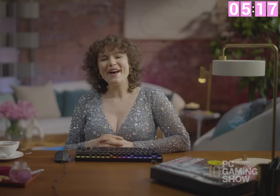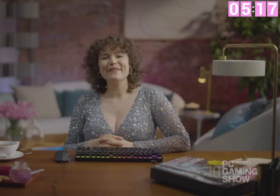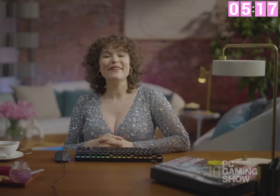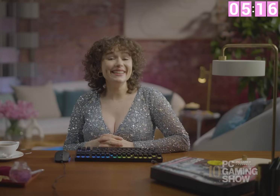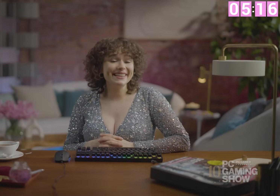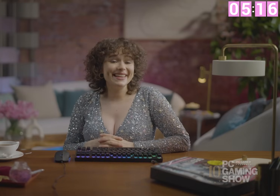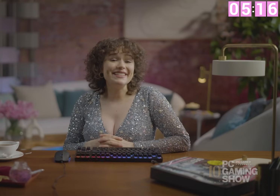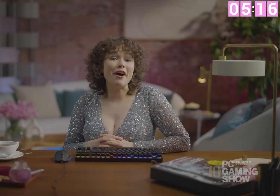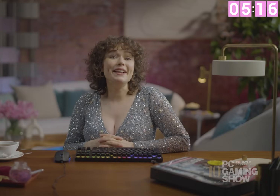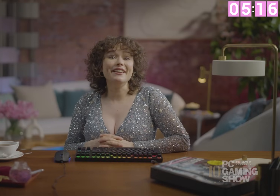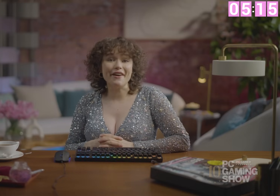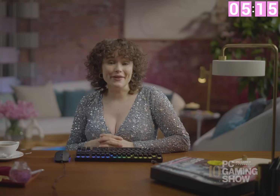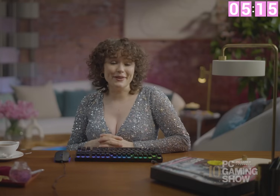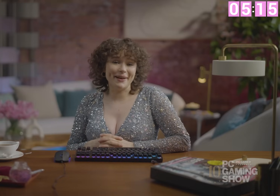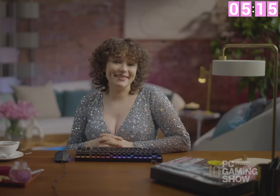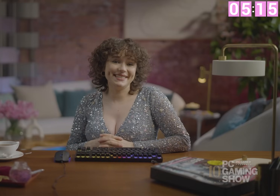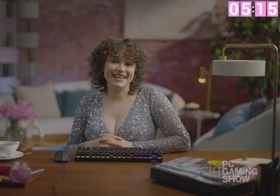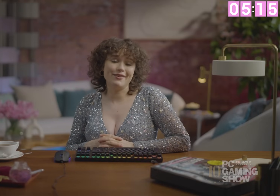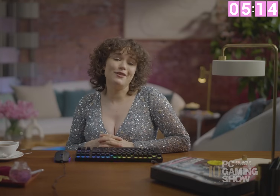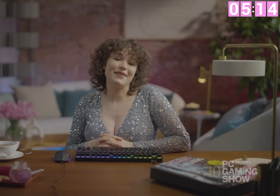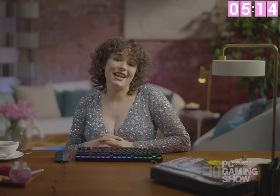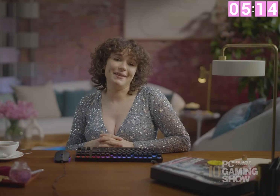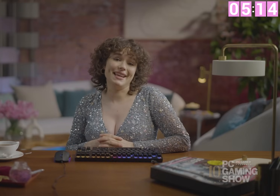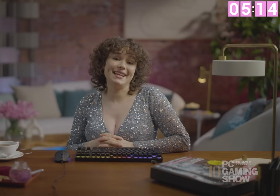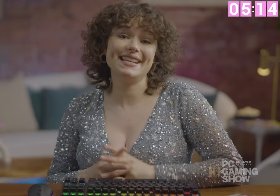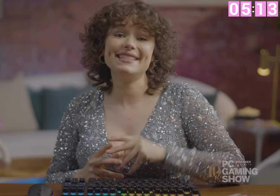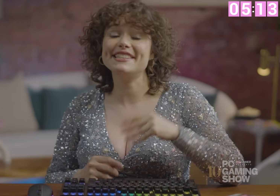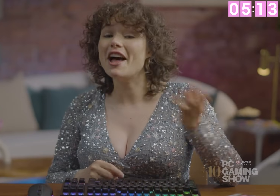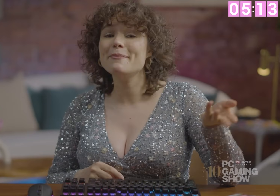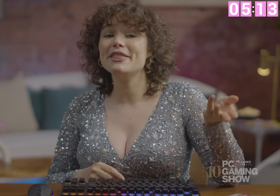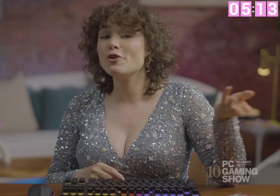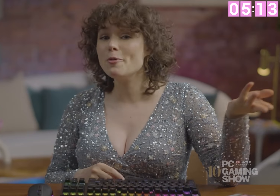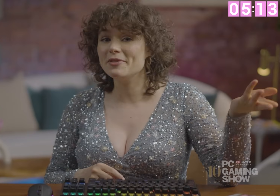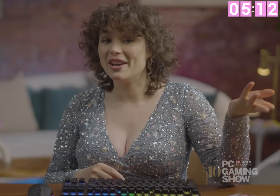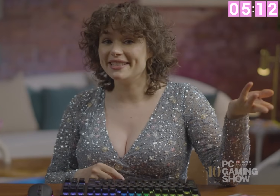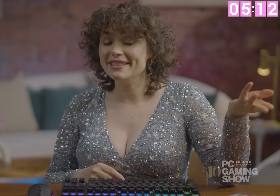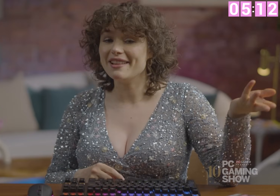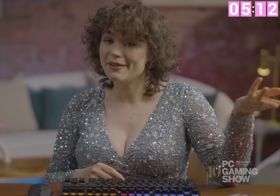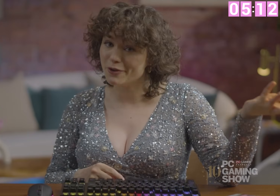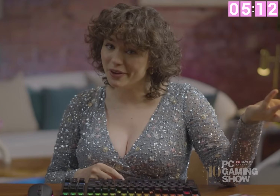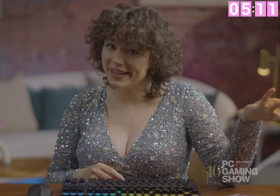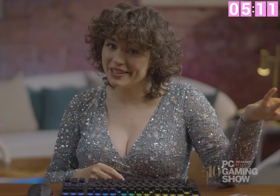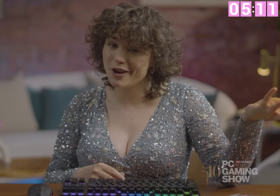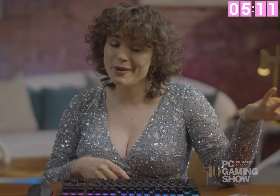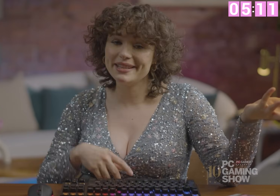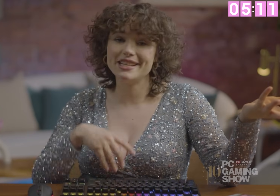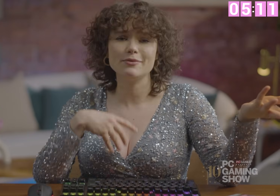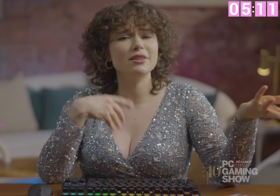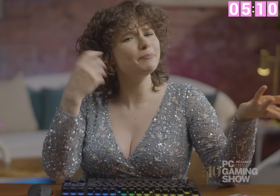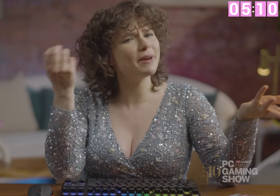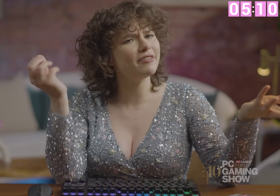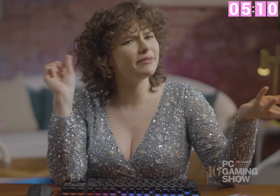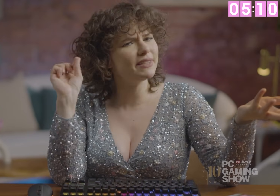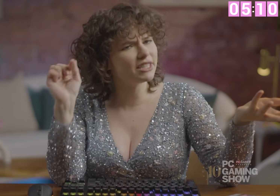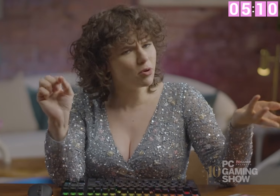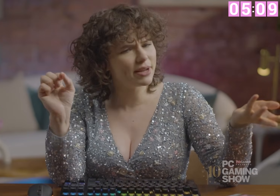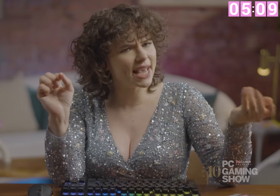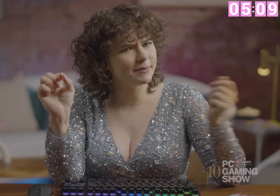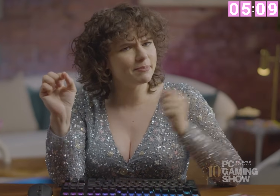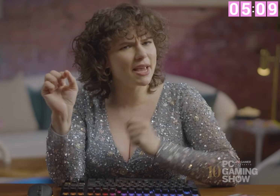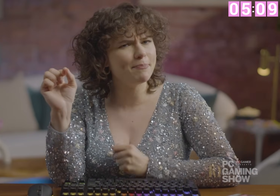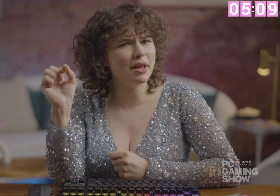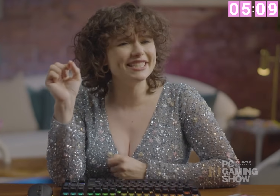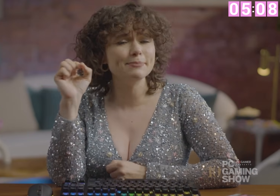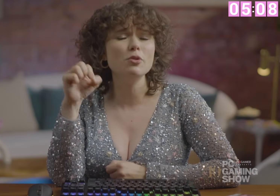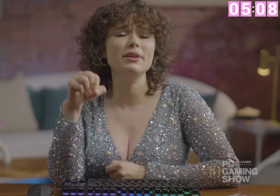want. One of the things I love about this era of gaming is it's a time when the corporate titans, like Fortnite, coexist with the comparatively smaller